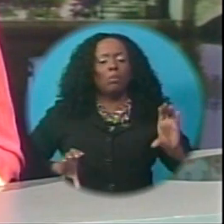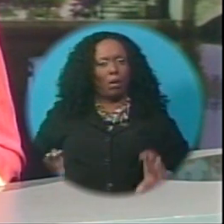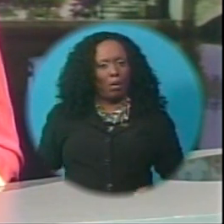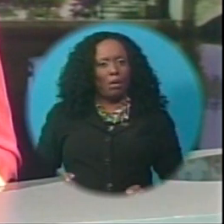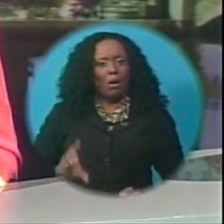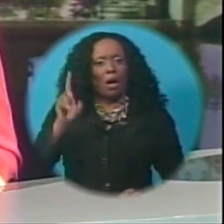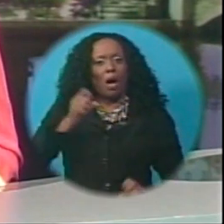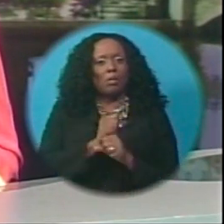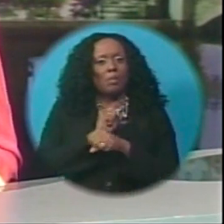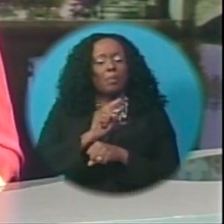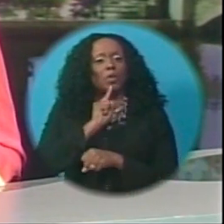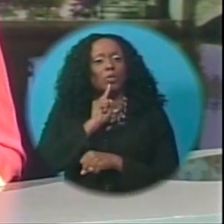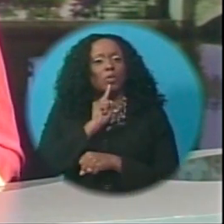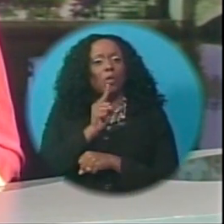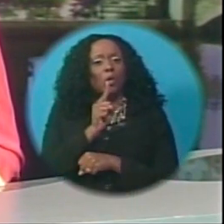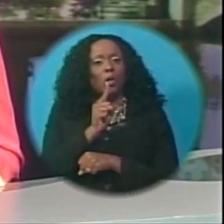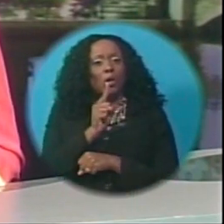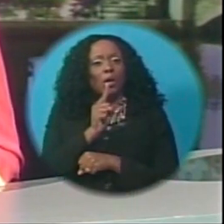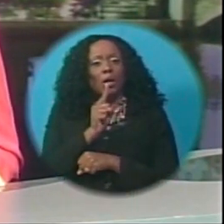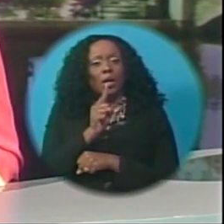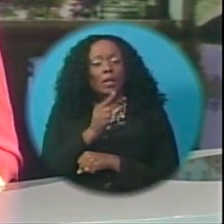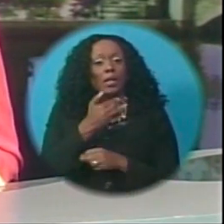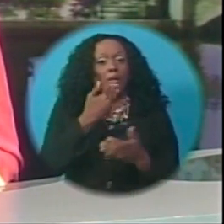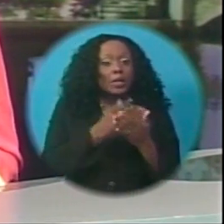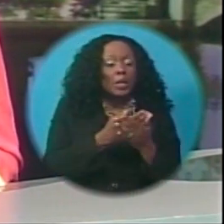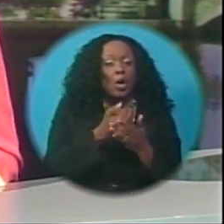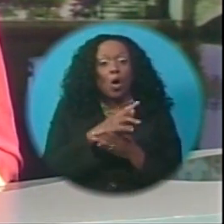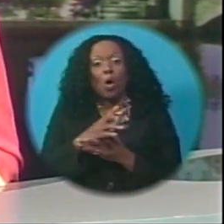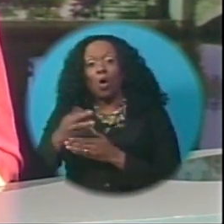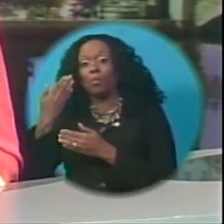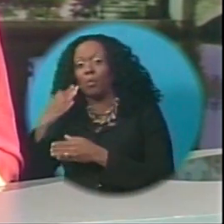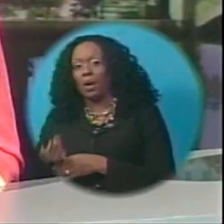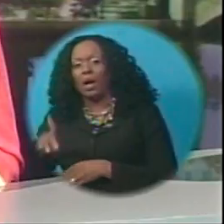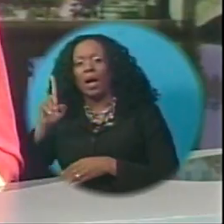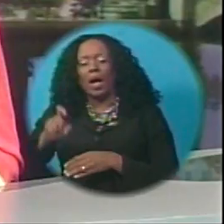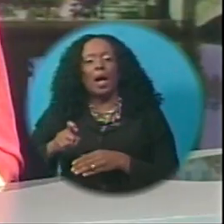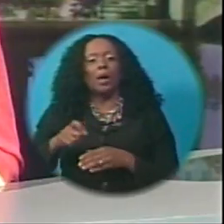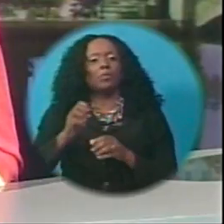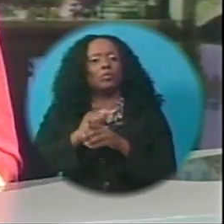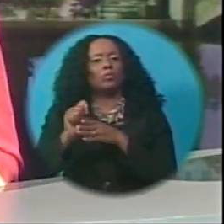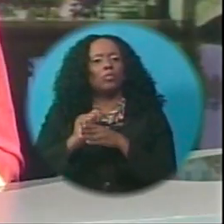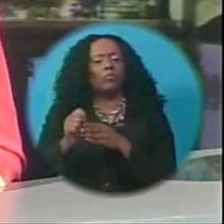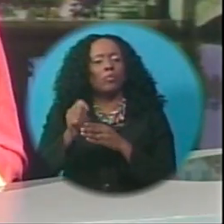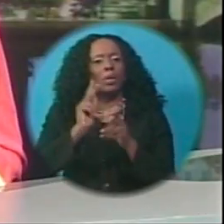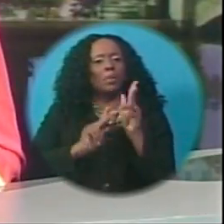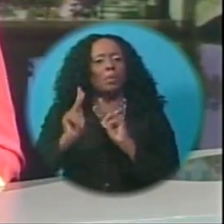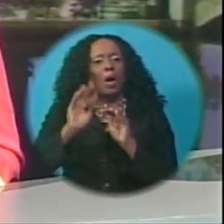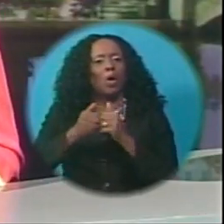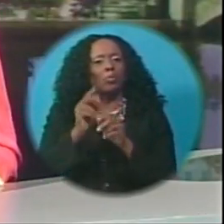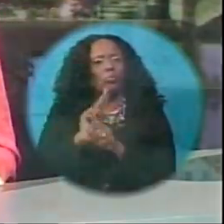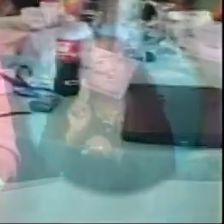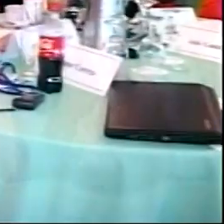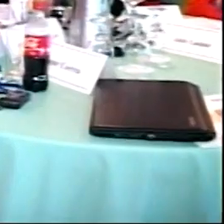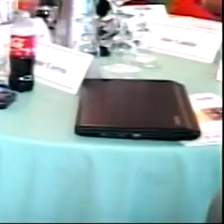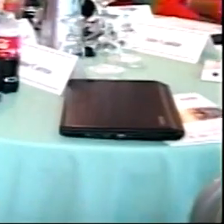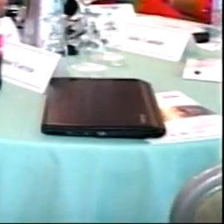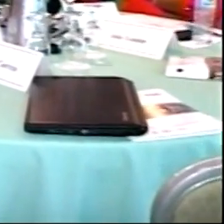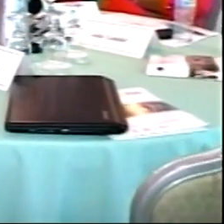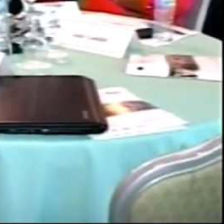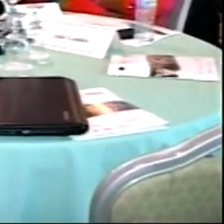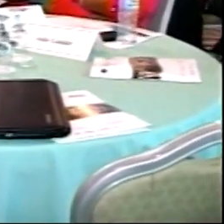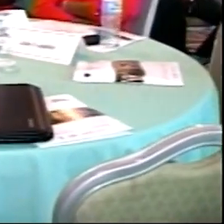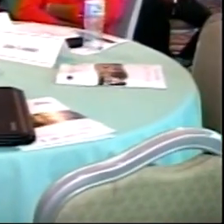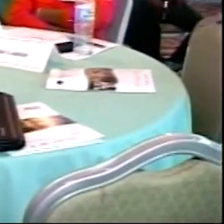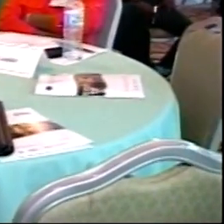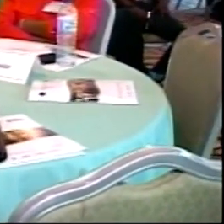Technologies, Tejas Bhatt. He says training people in the area of food traceability is critical. He was speaking to media this morning